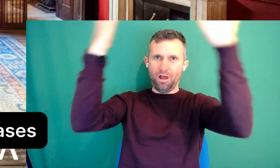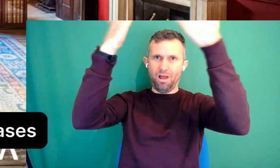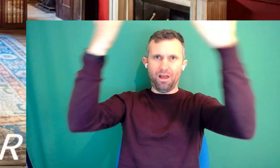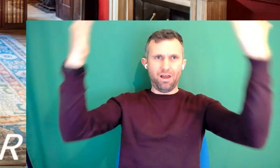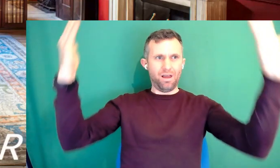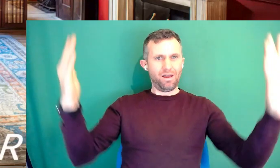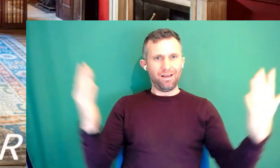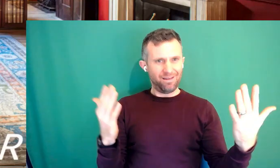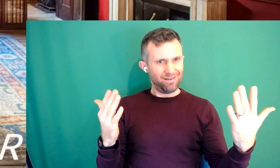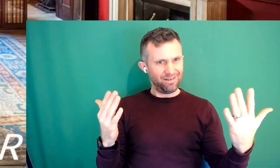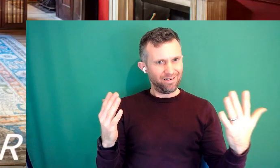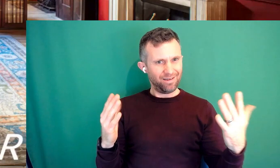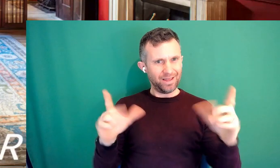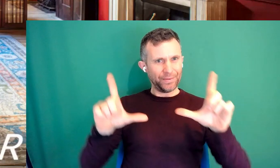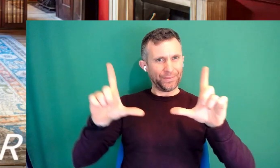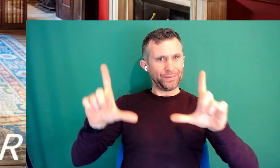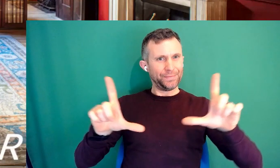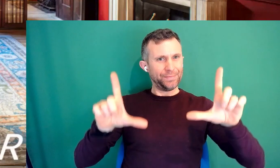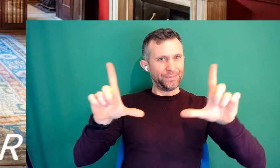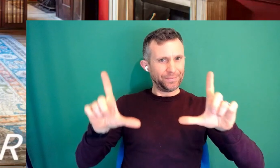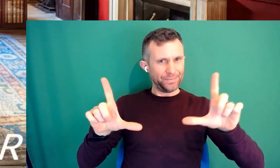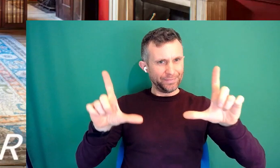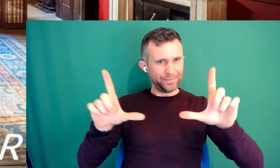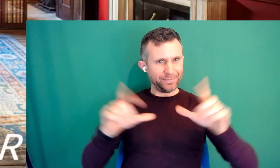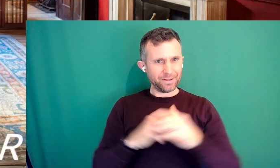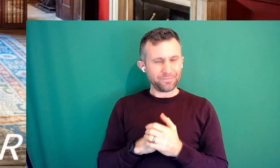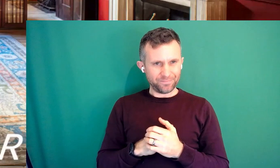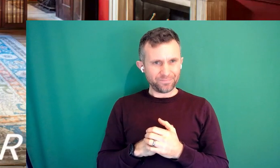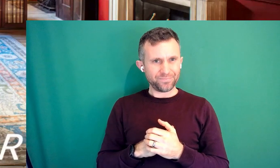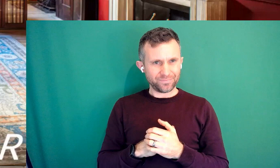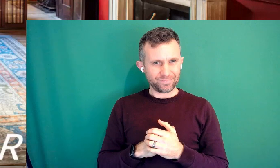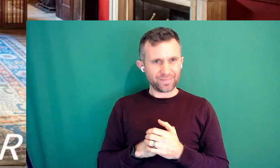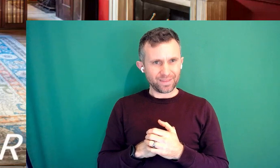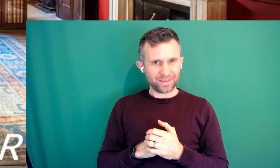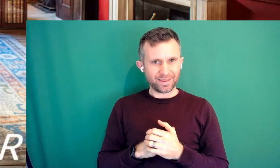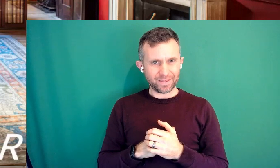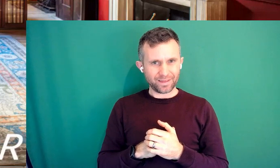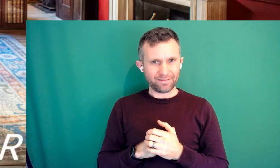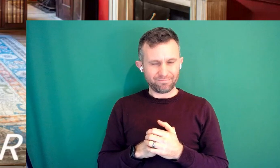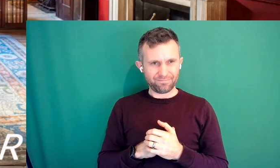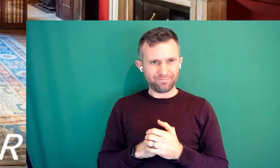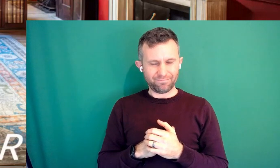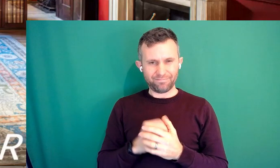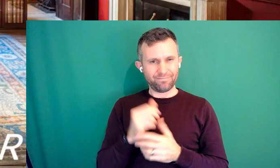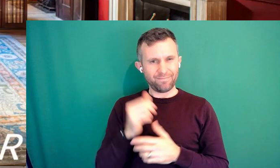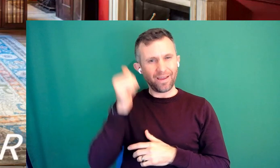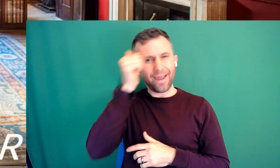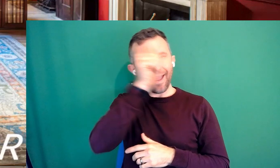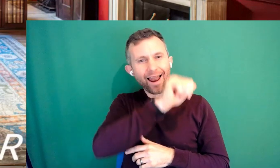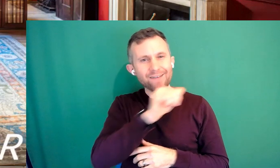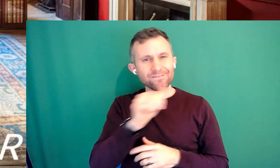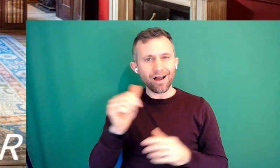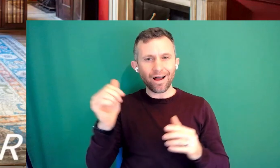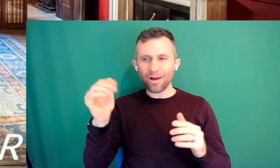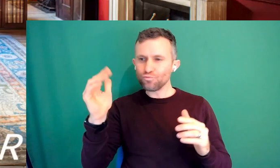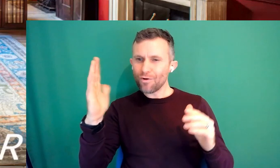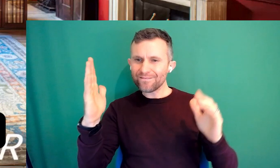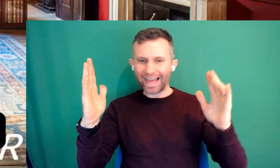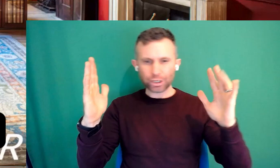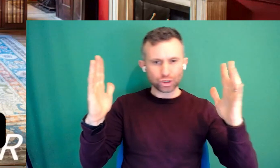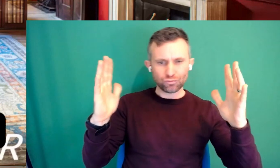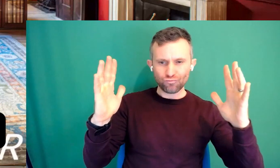vases, three pairs and one unique, not linked by geography or archaeology,